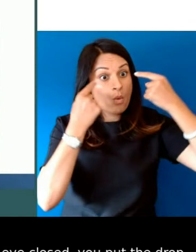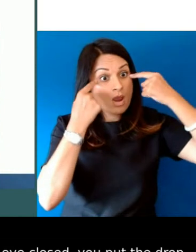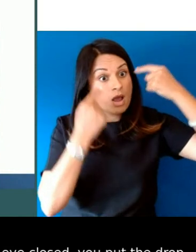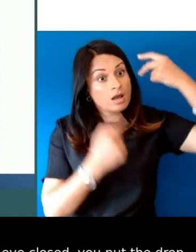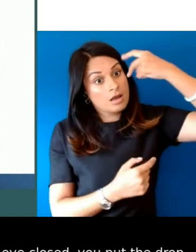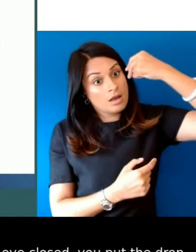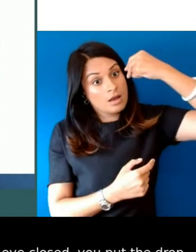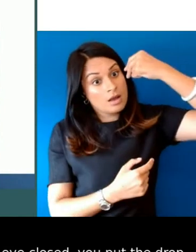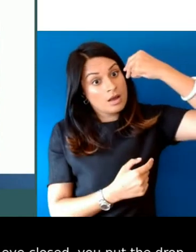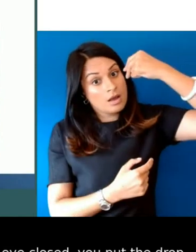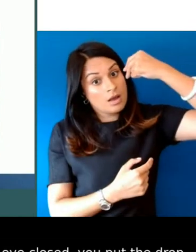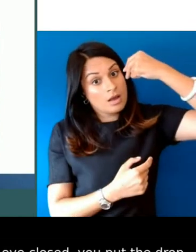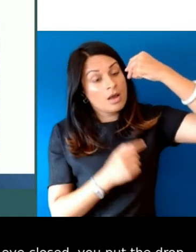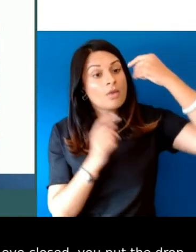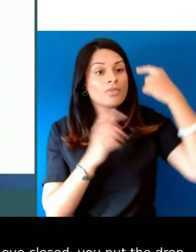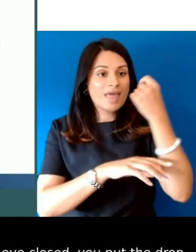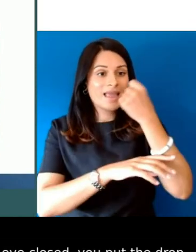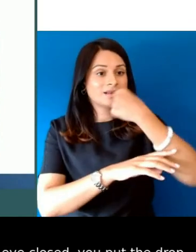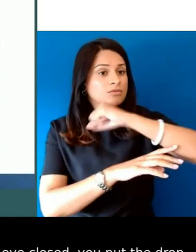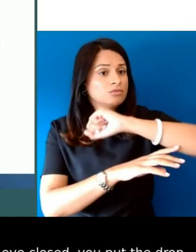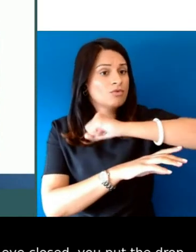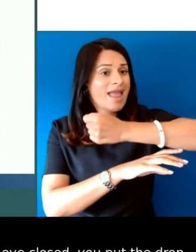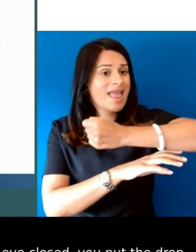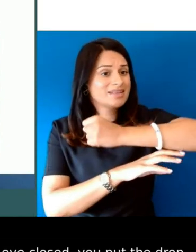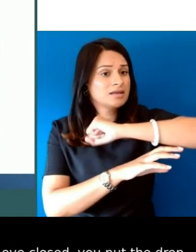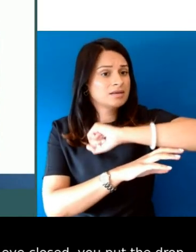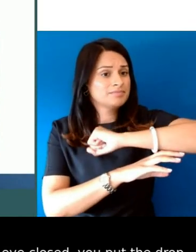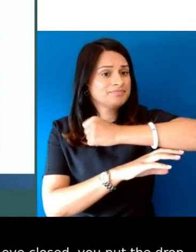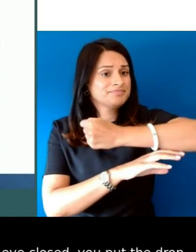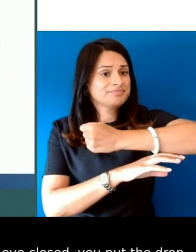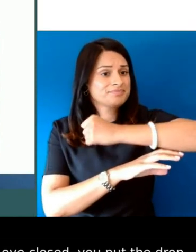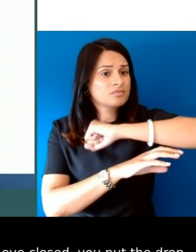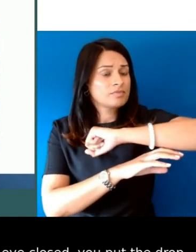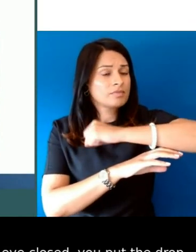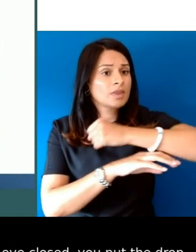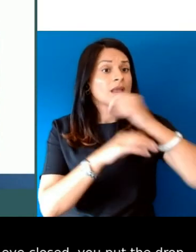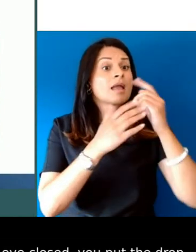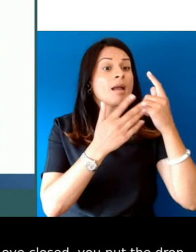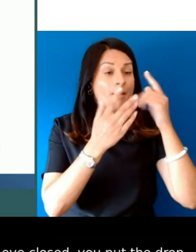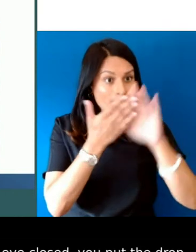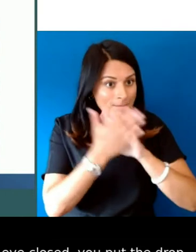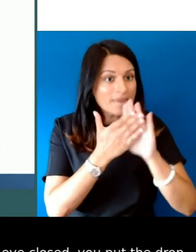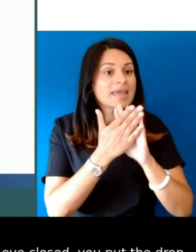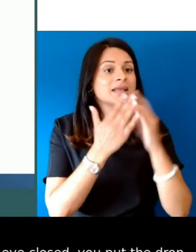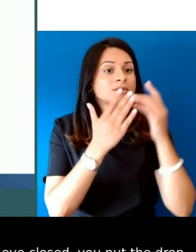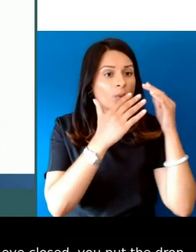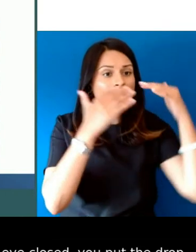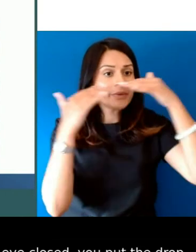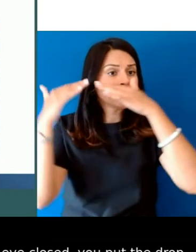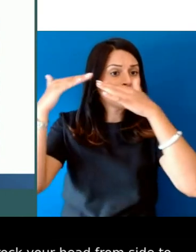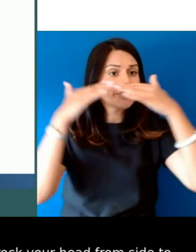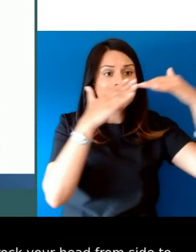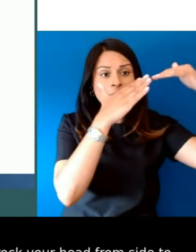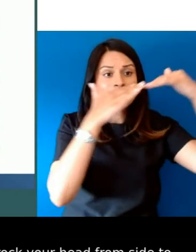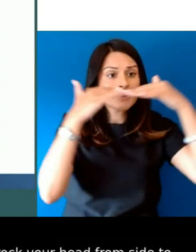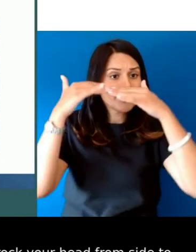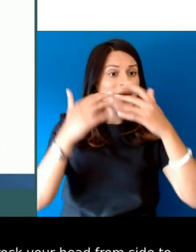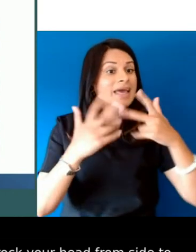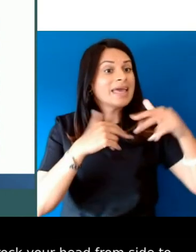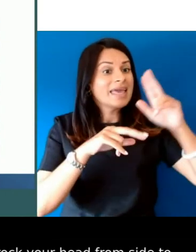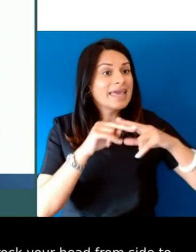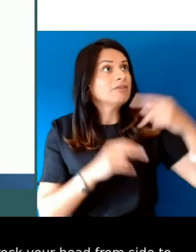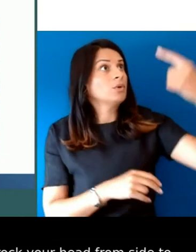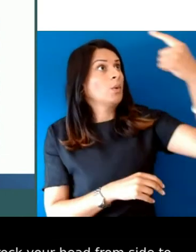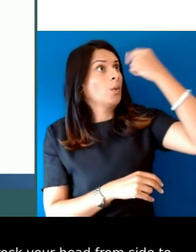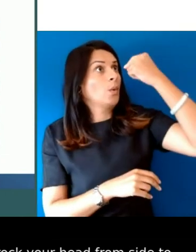head from side to side it actually really helps with the eye drops being administered rather than coming at you with with a bottle